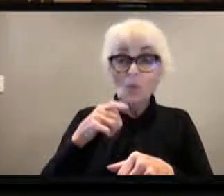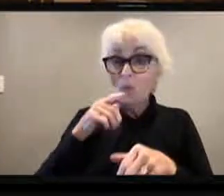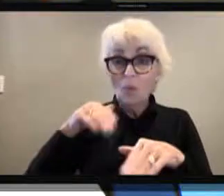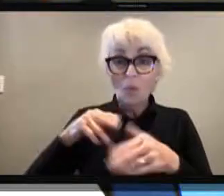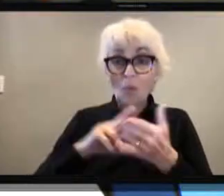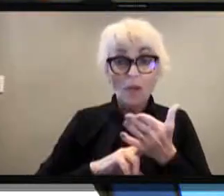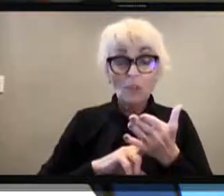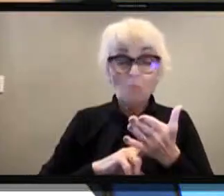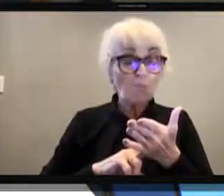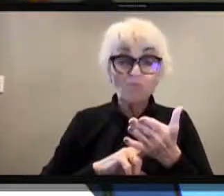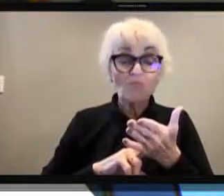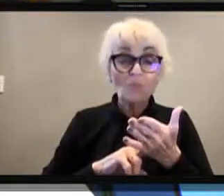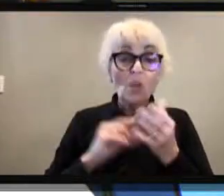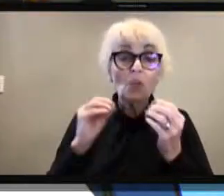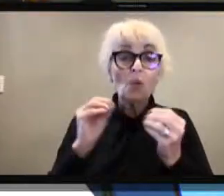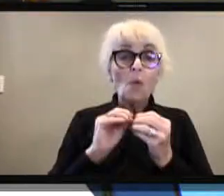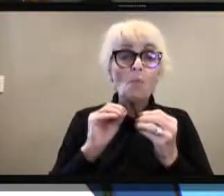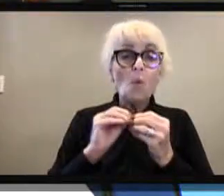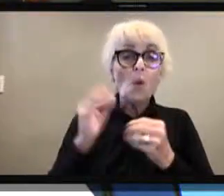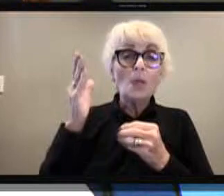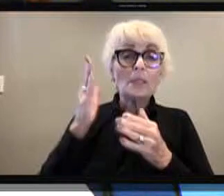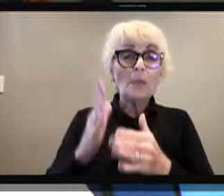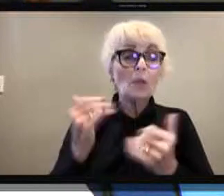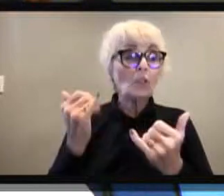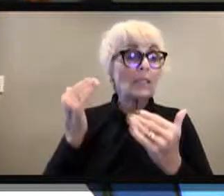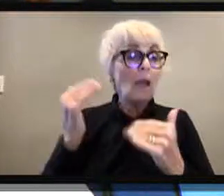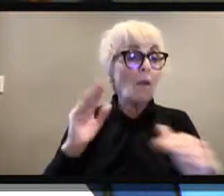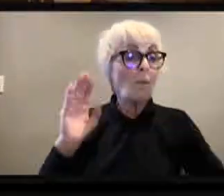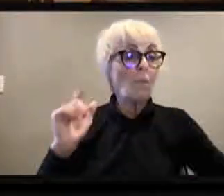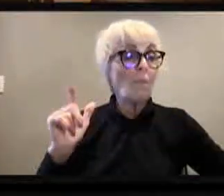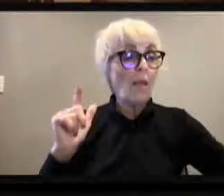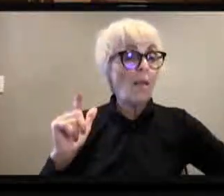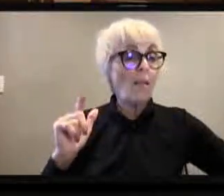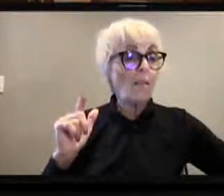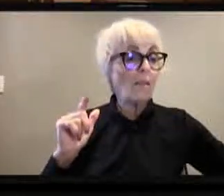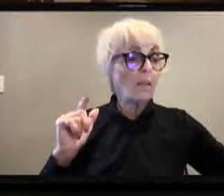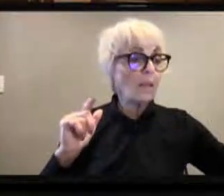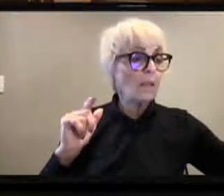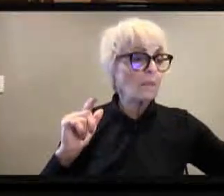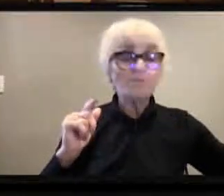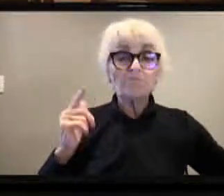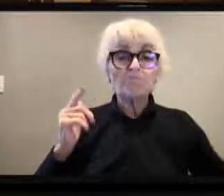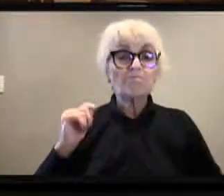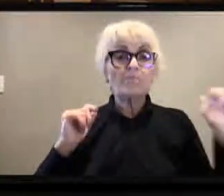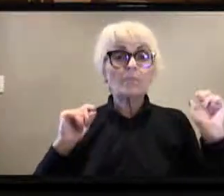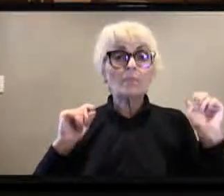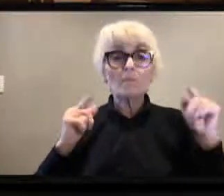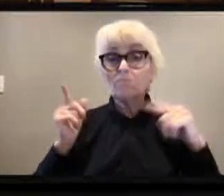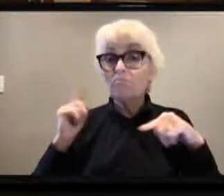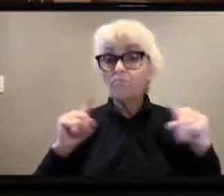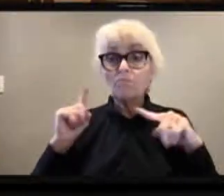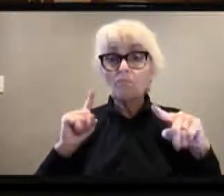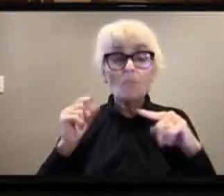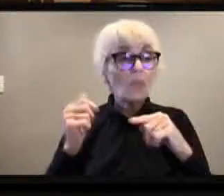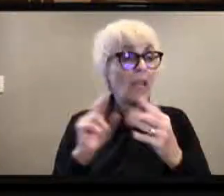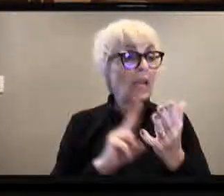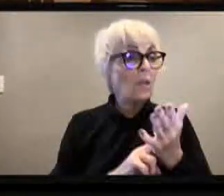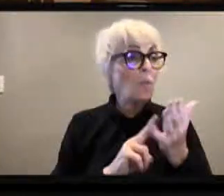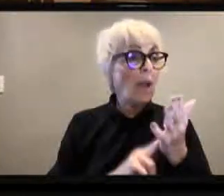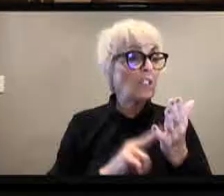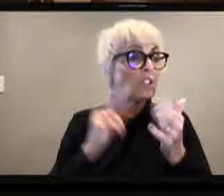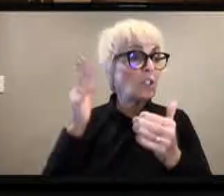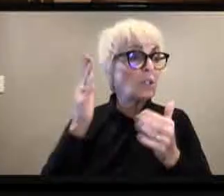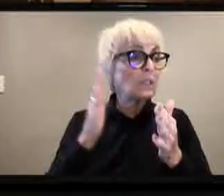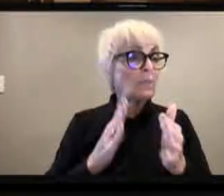Seeing no further speakers, Madam Clerk, do we move on to the next bill? And are there any registered speakers? There's no registered speakers.